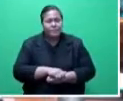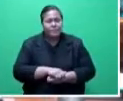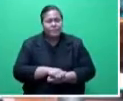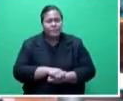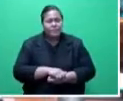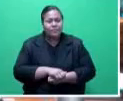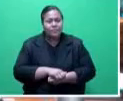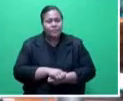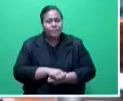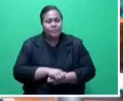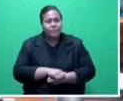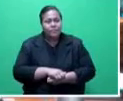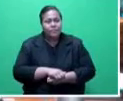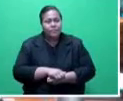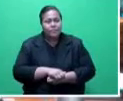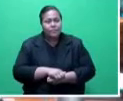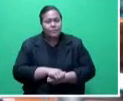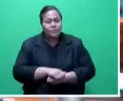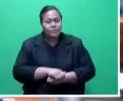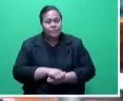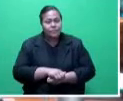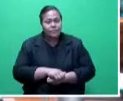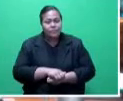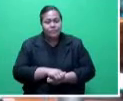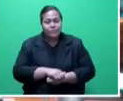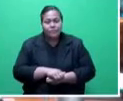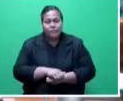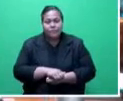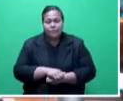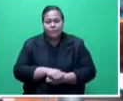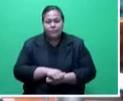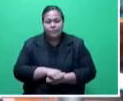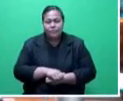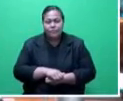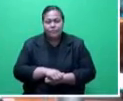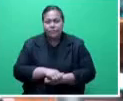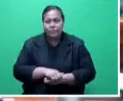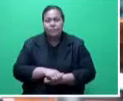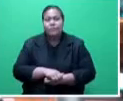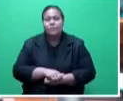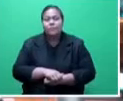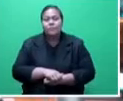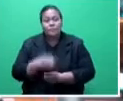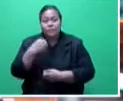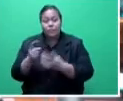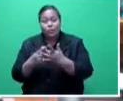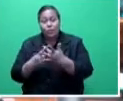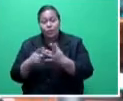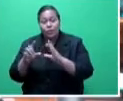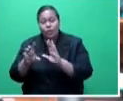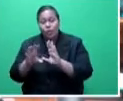sir, has hitherto, no other constitution has hitherto provided those types of